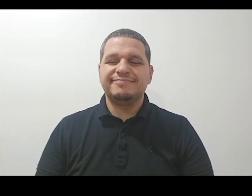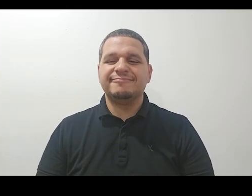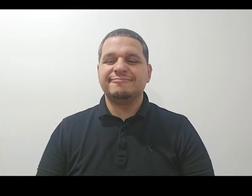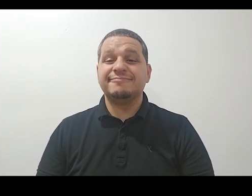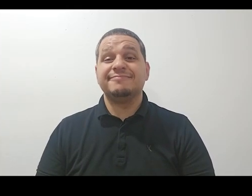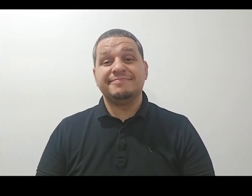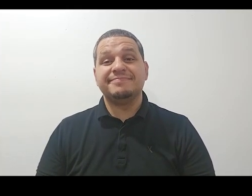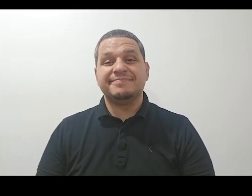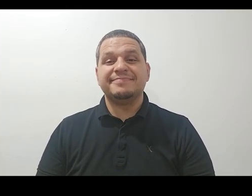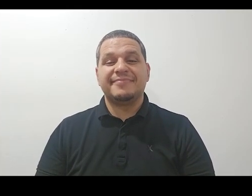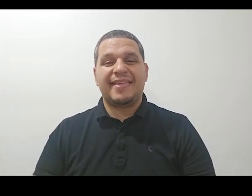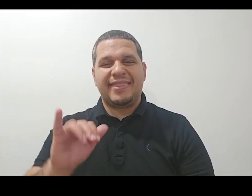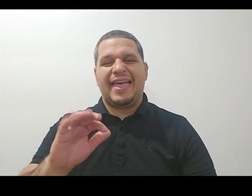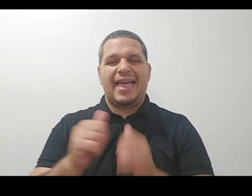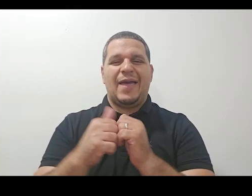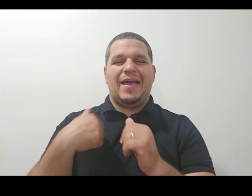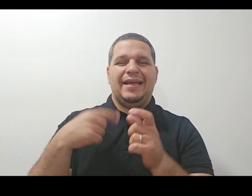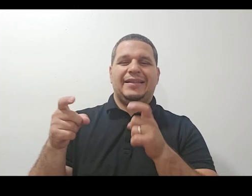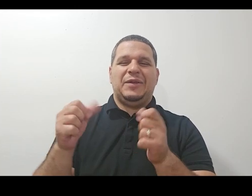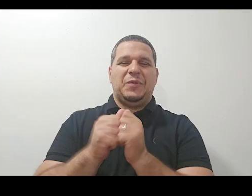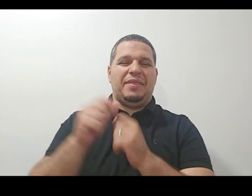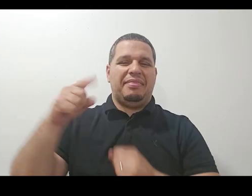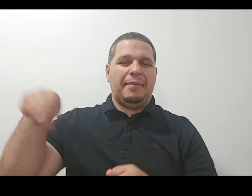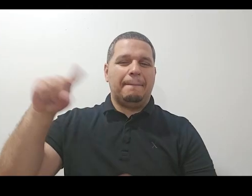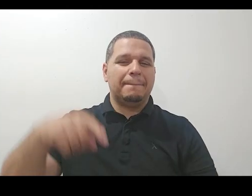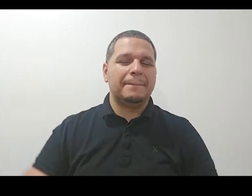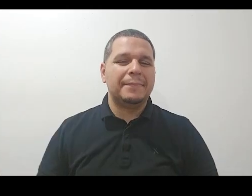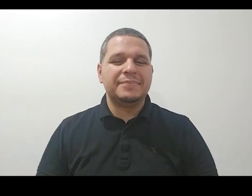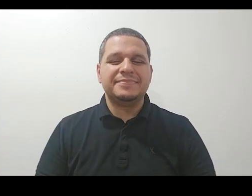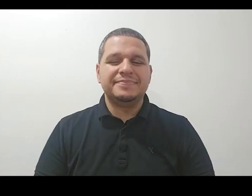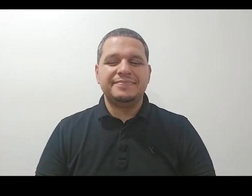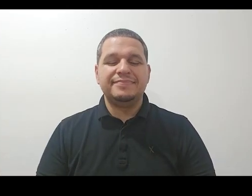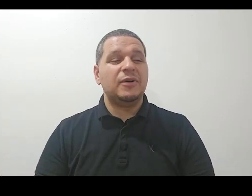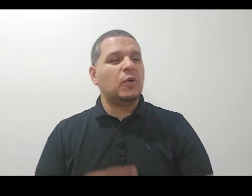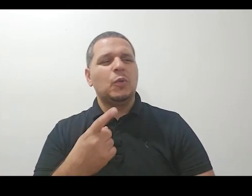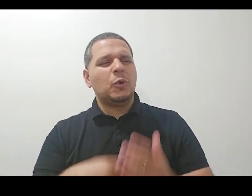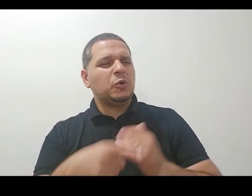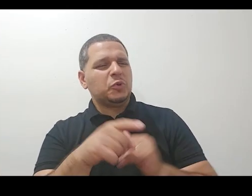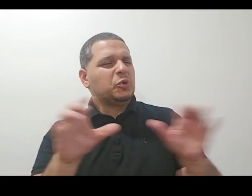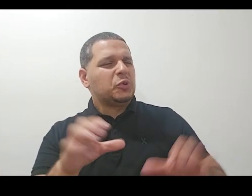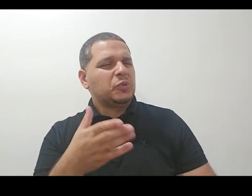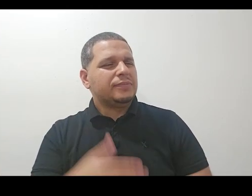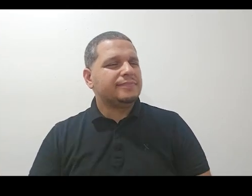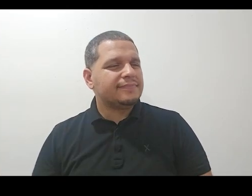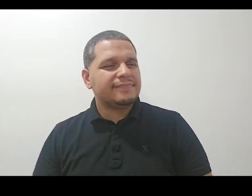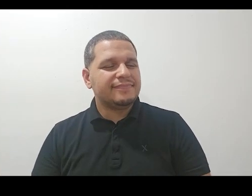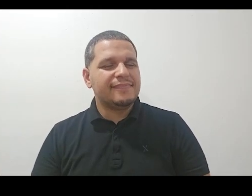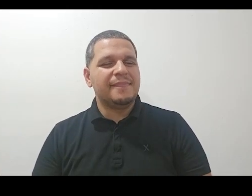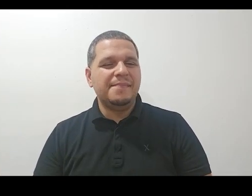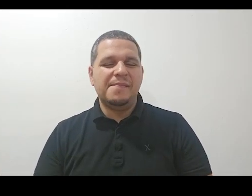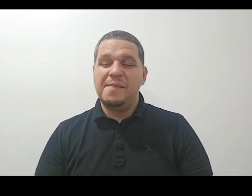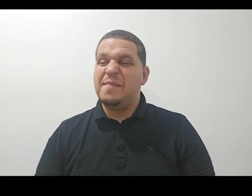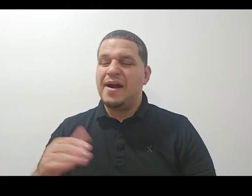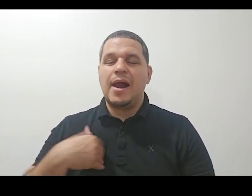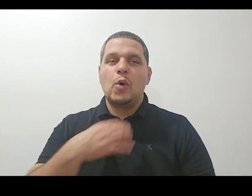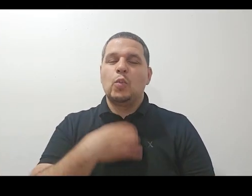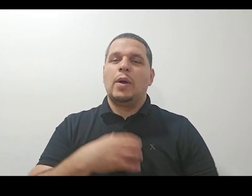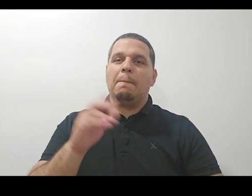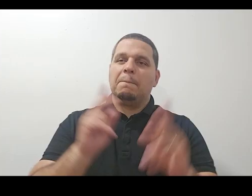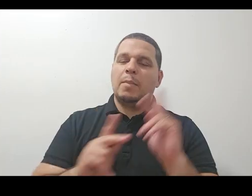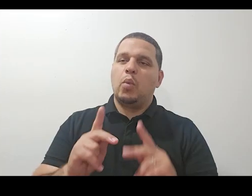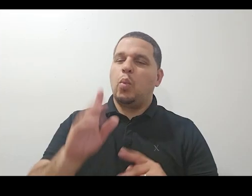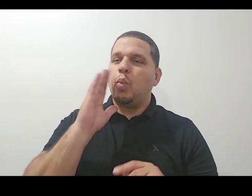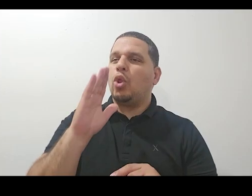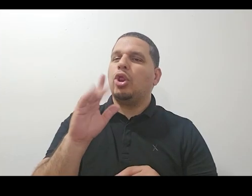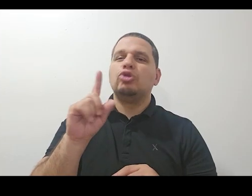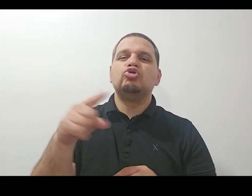was saying. And that's how I deal with them. What do you do? You know what? I wish people would